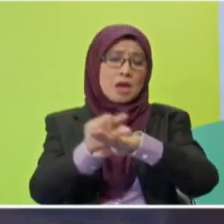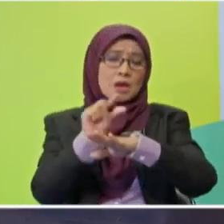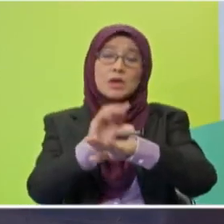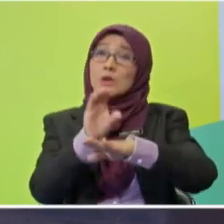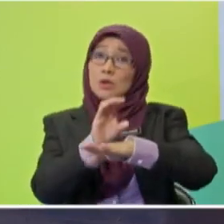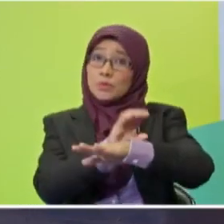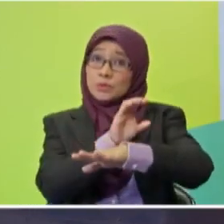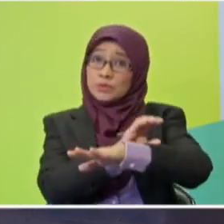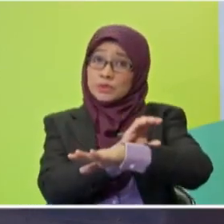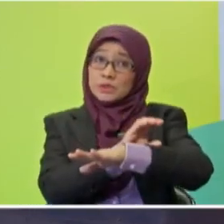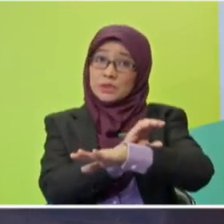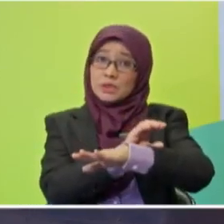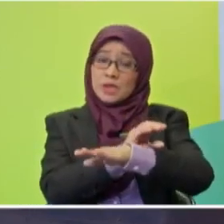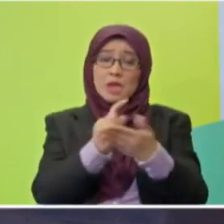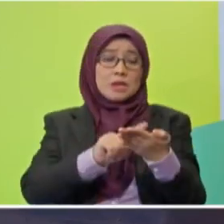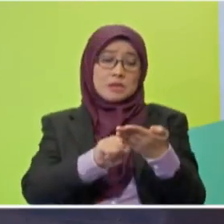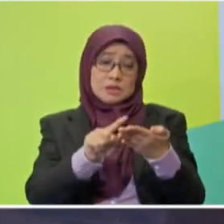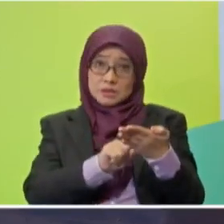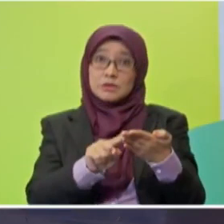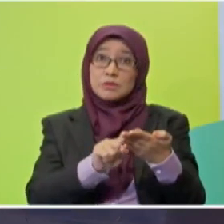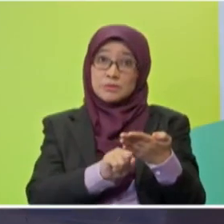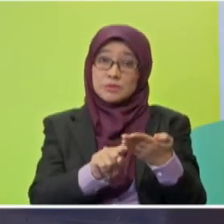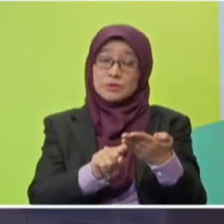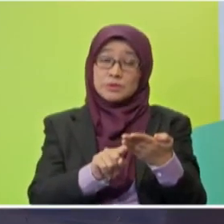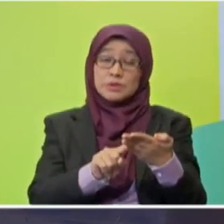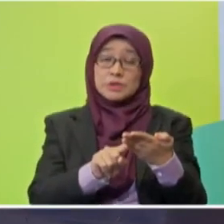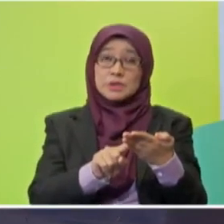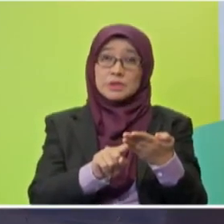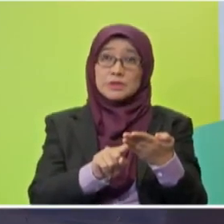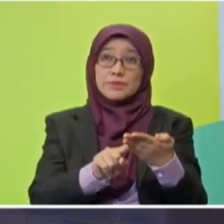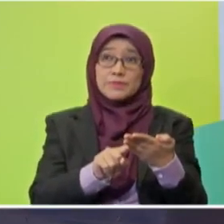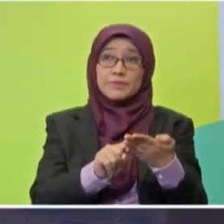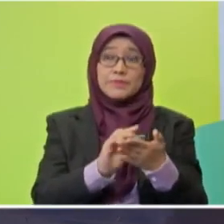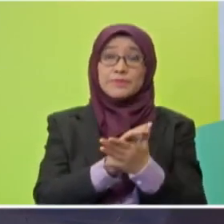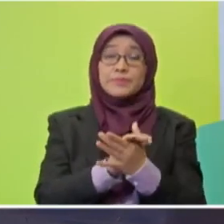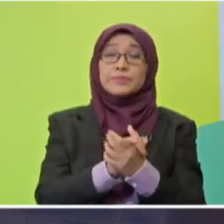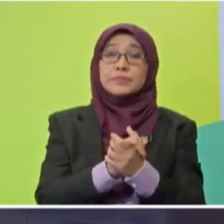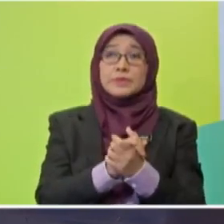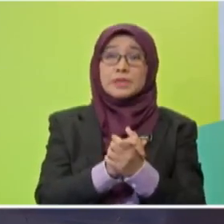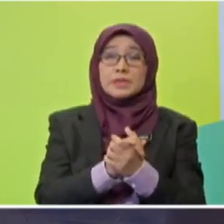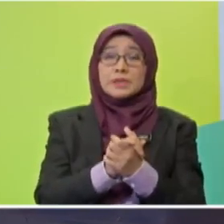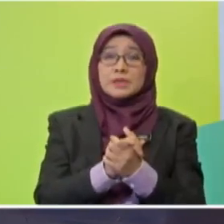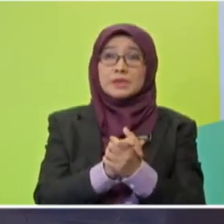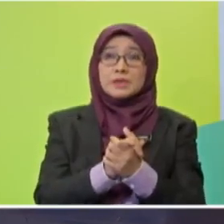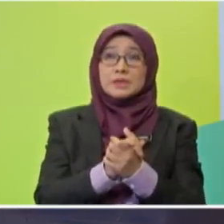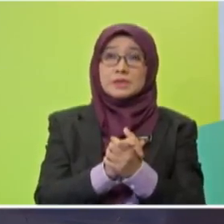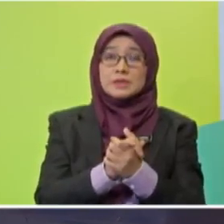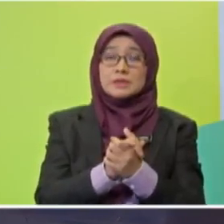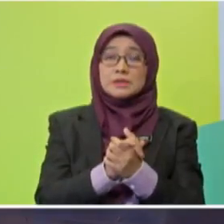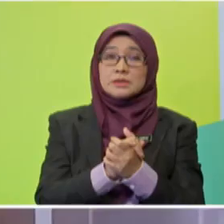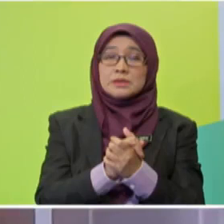All these gadgets are derived because of the decimal numbers we are learning today. Okay,